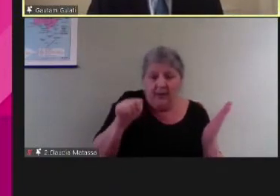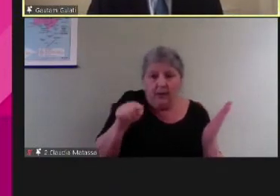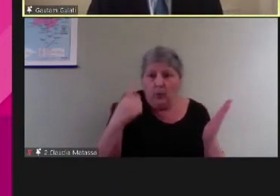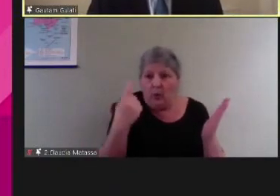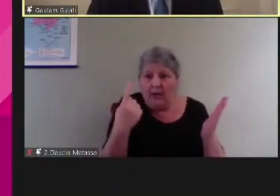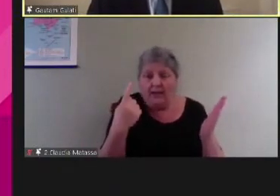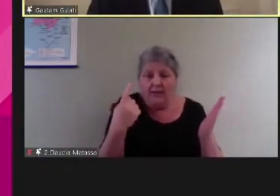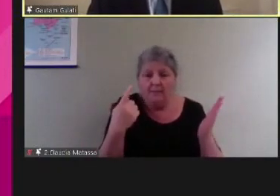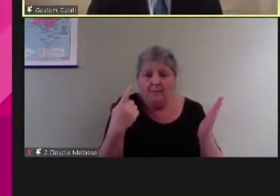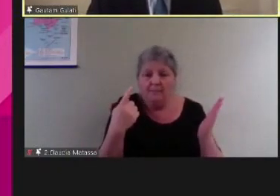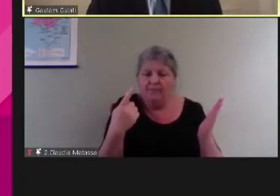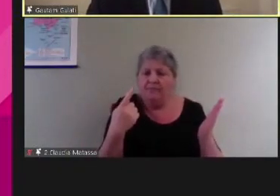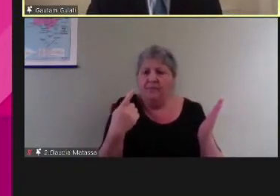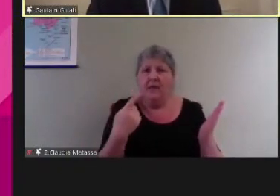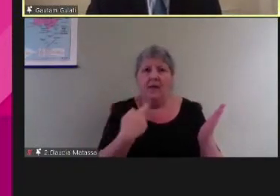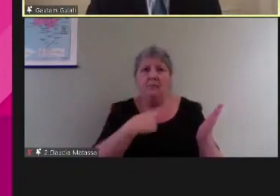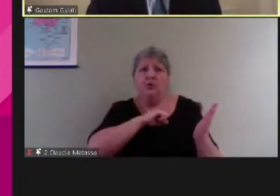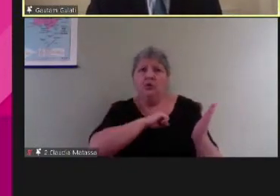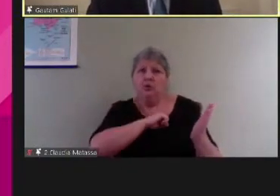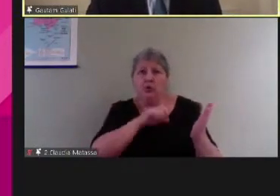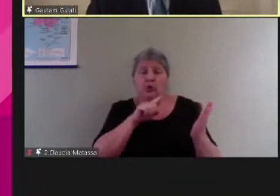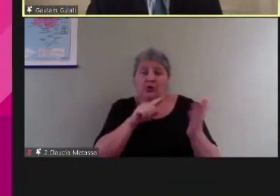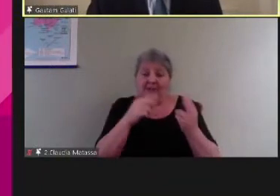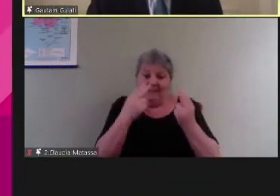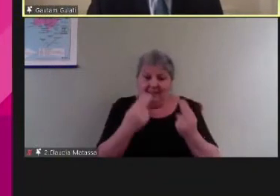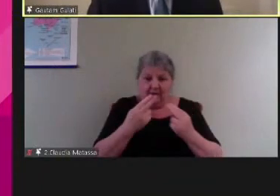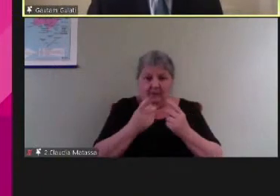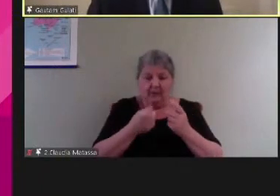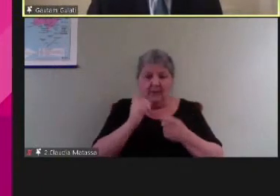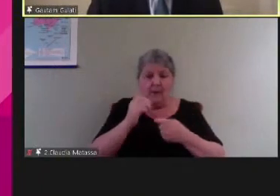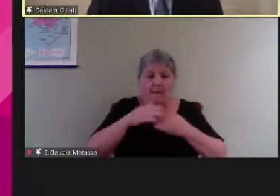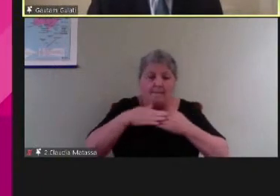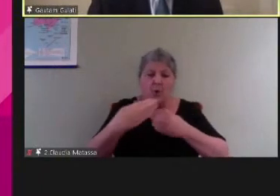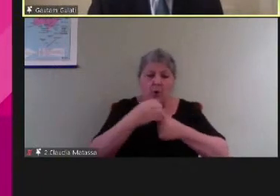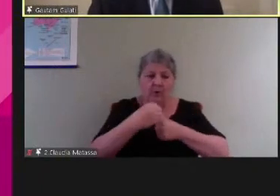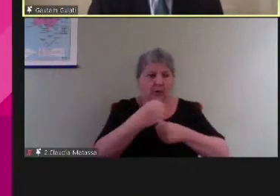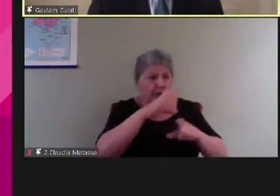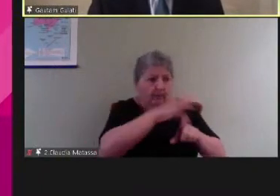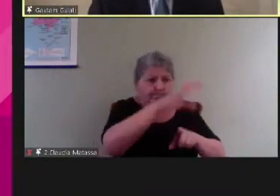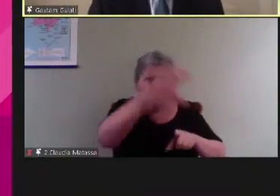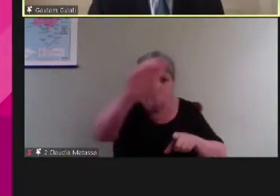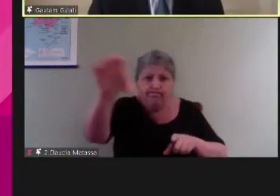know, I'm certainly of the view this needs to be done more in other jurisdictions as well.